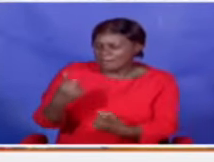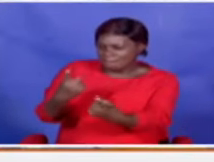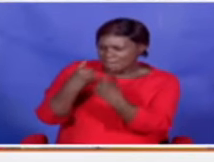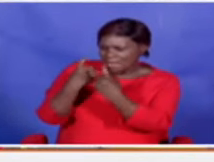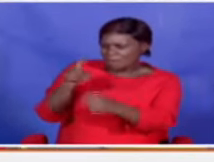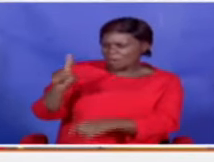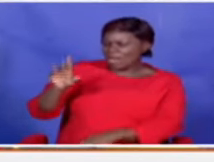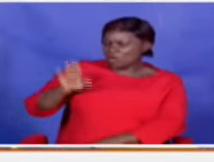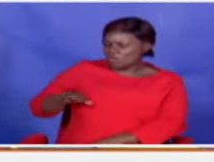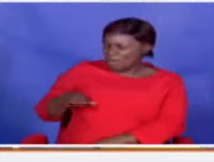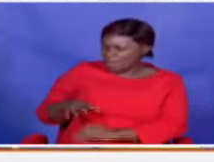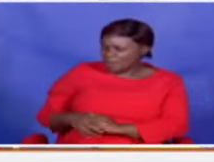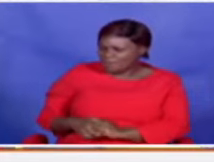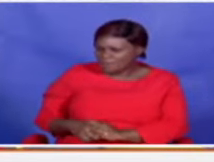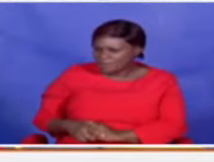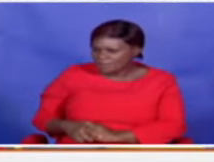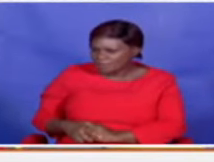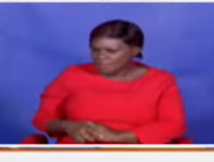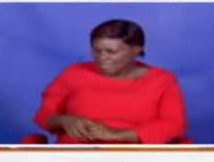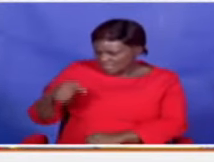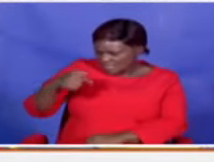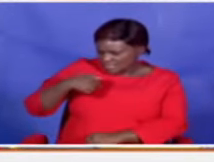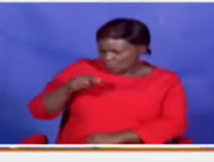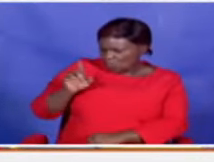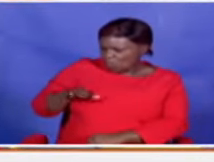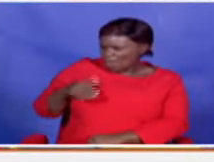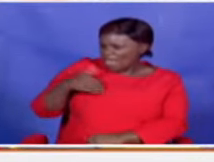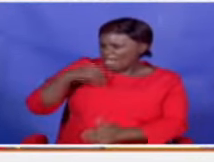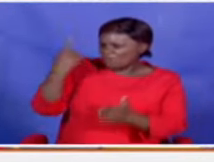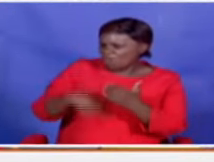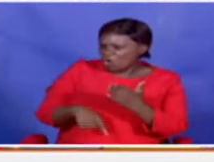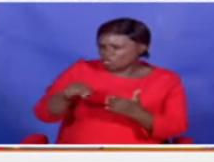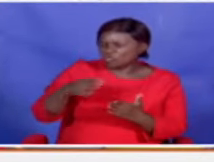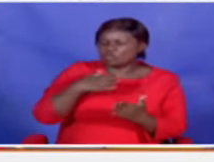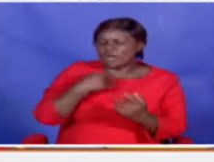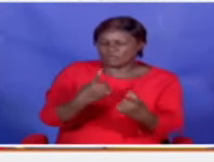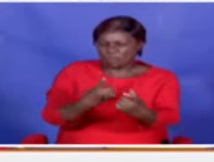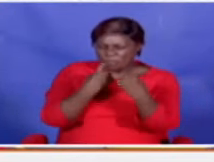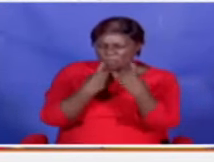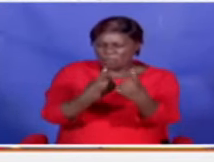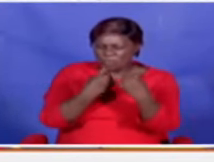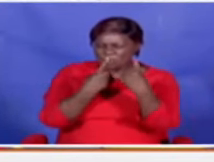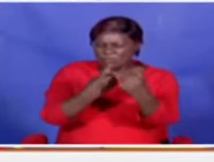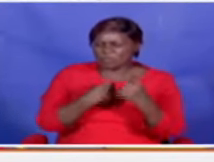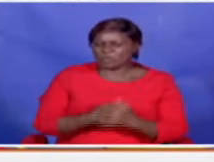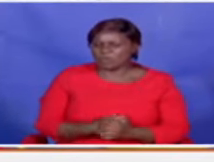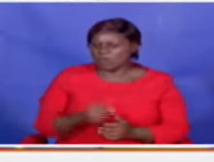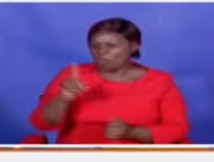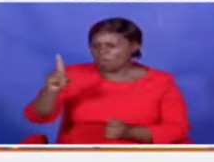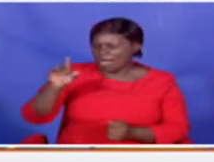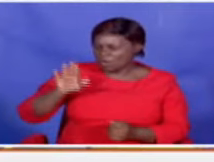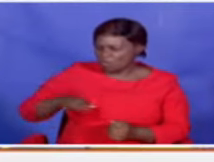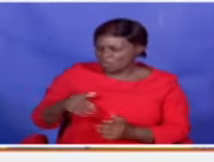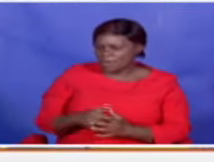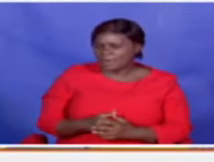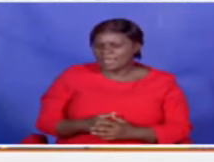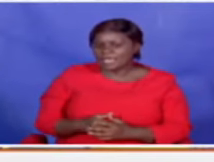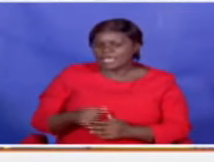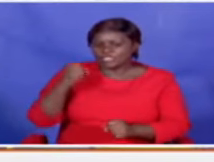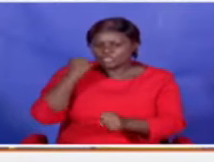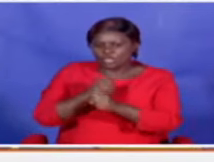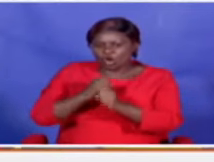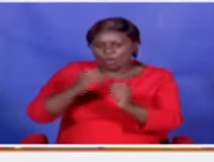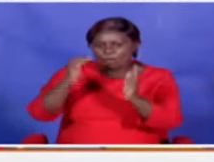one woman. Kwani huyu mwanamke ako na nini nyinyi wote mumeona mujisanye, mutandike mwanamke moja? Kazi